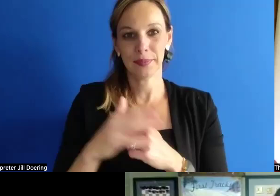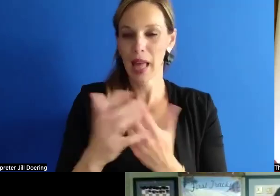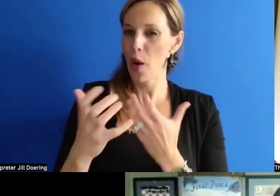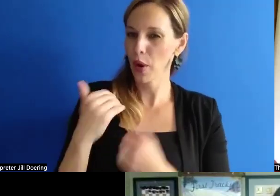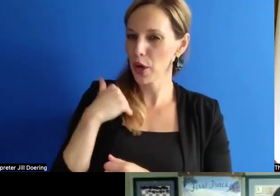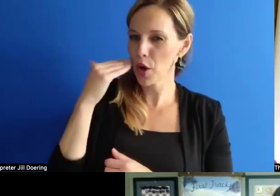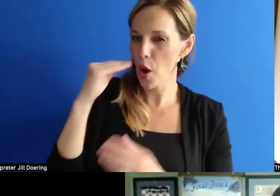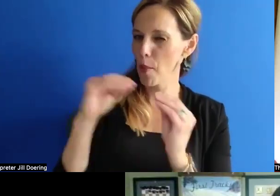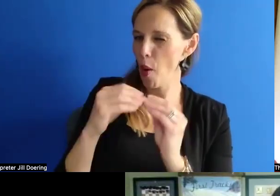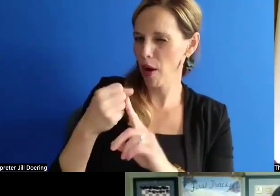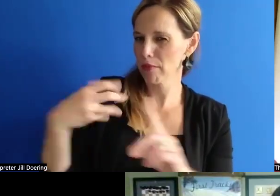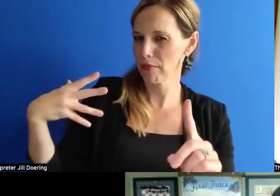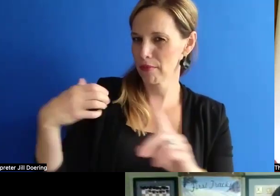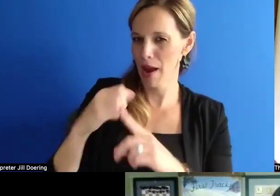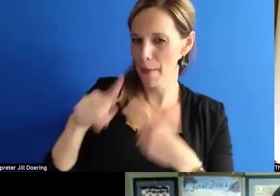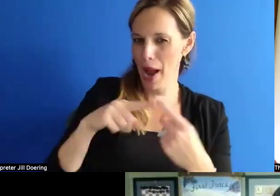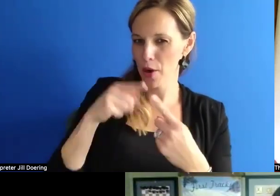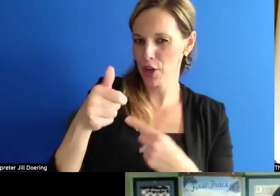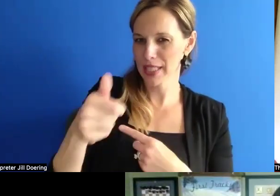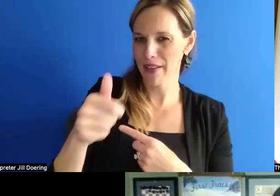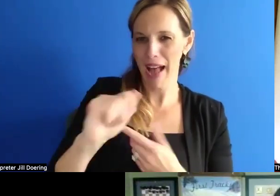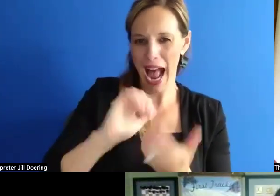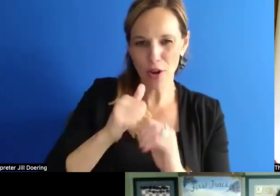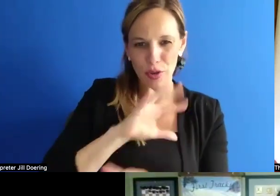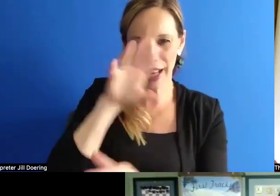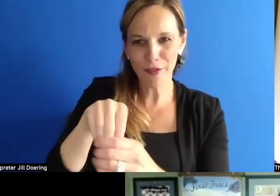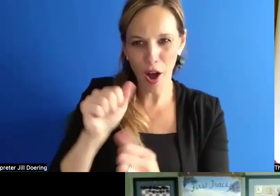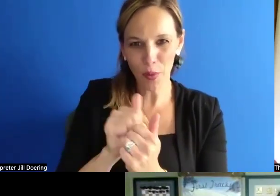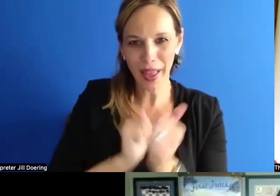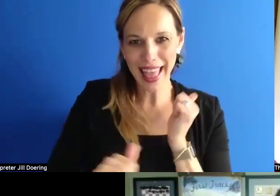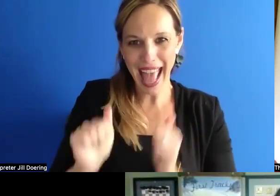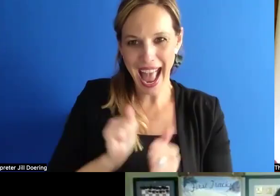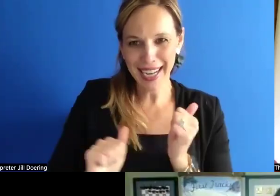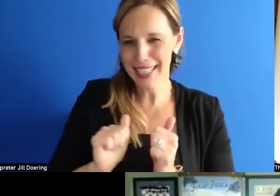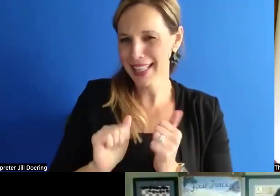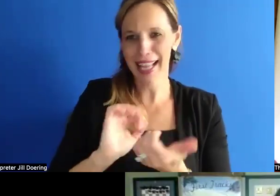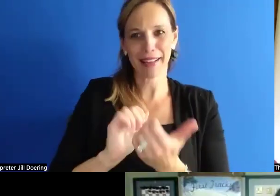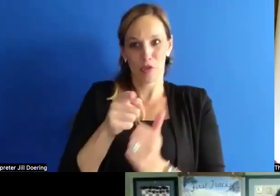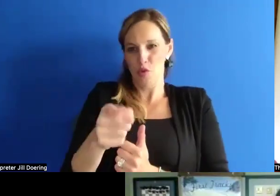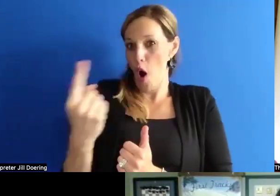about you. Like, how did you get into acting? Was it something you've always wanted to do?